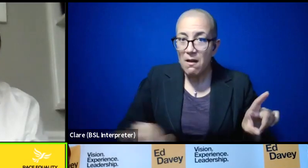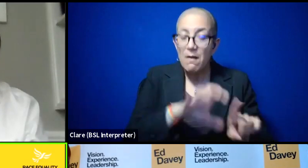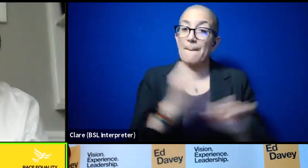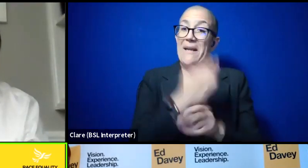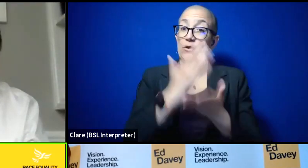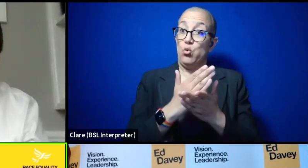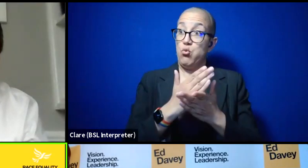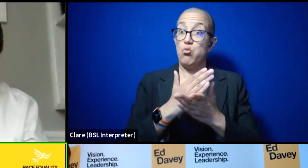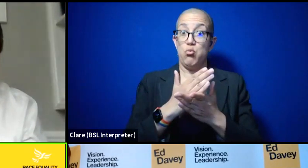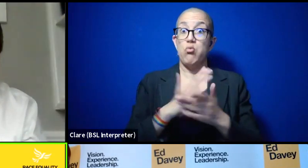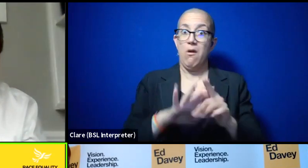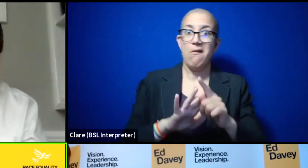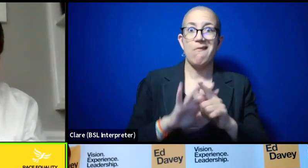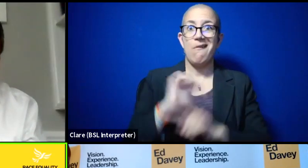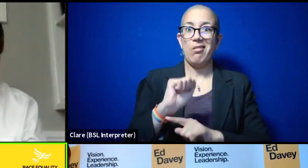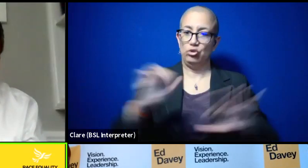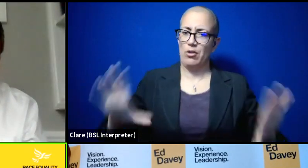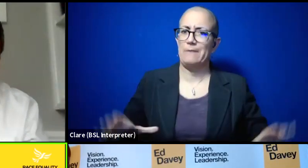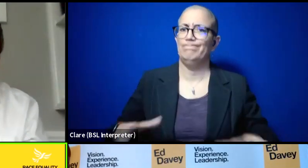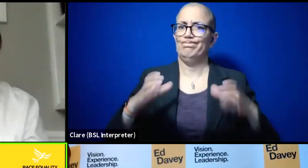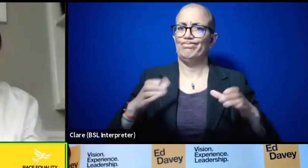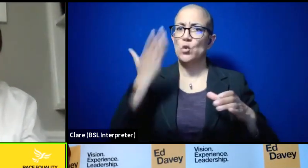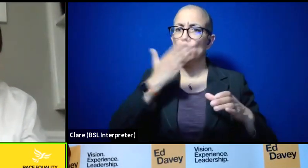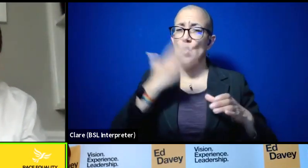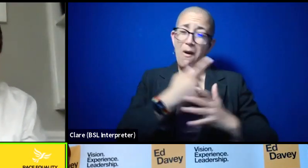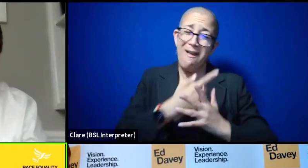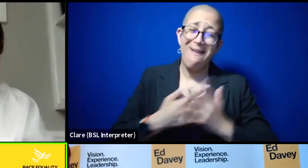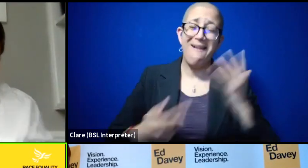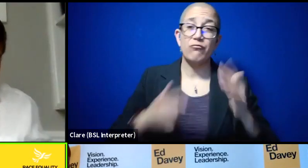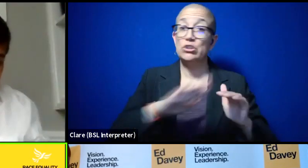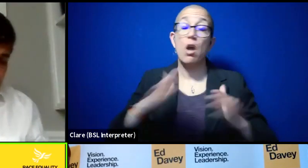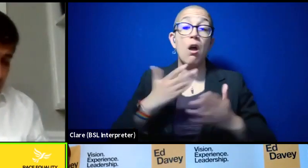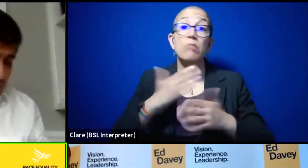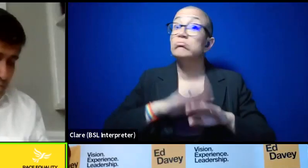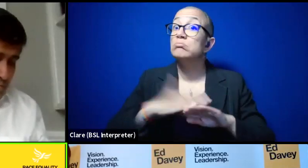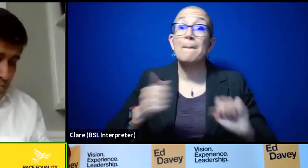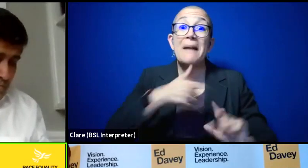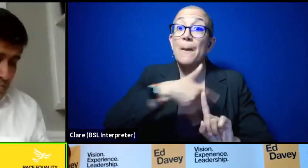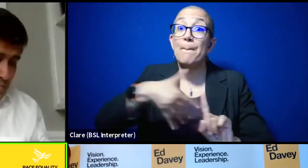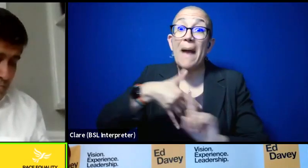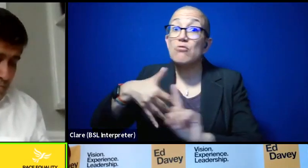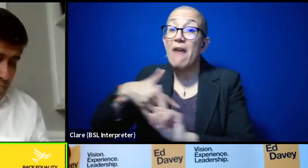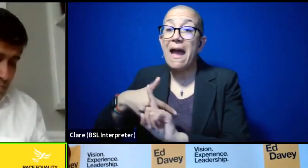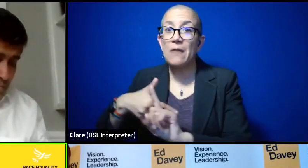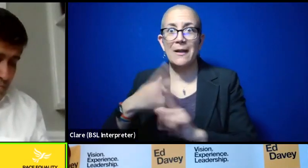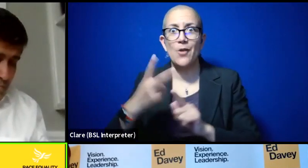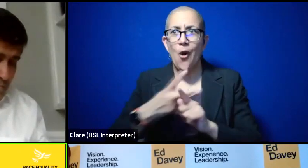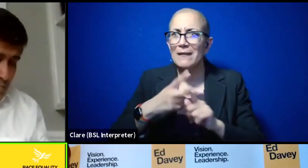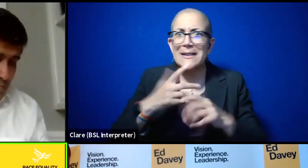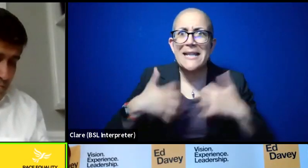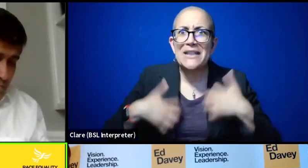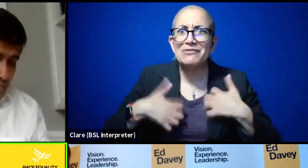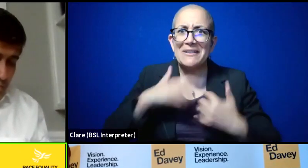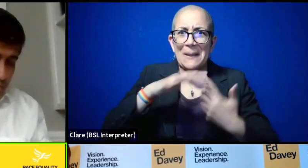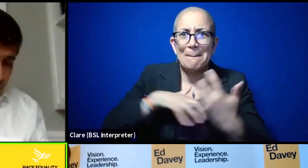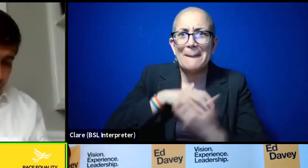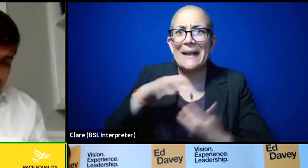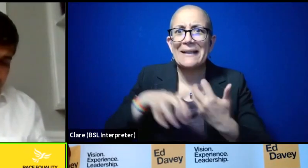every single child, no matter their background, and very often you had some quite interesting mixes in classes. I